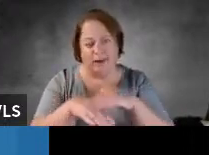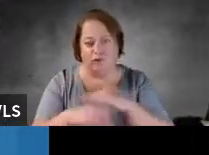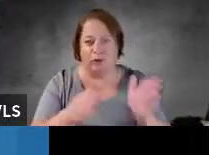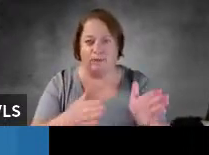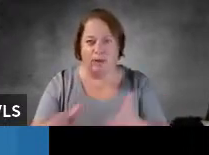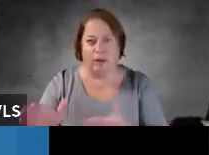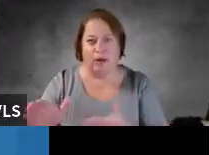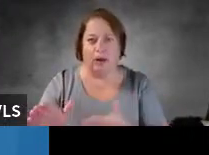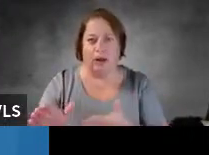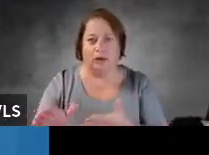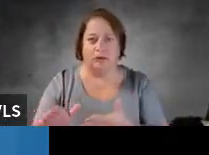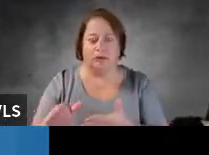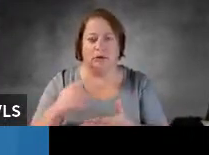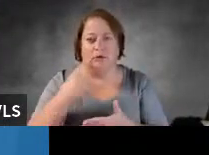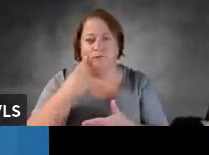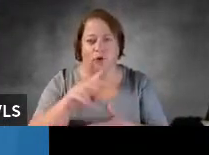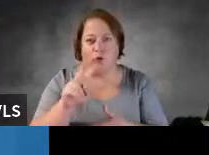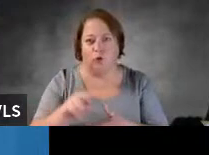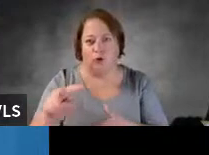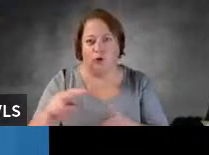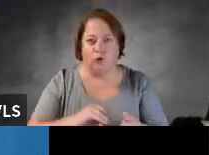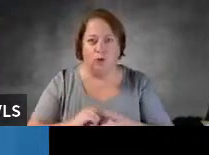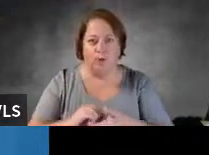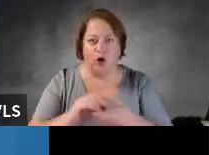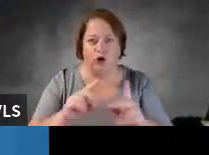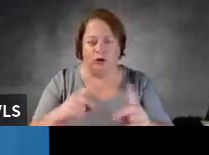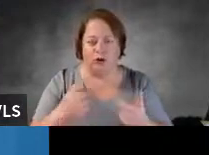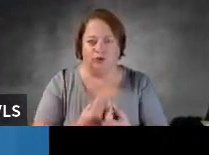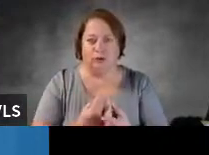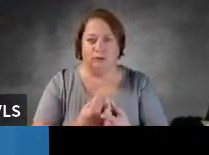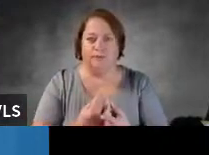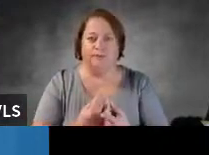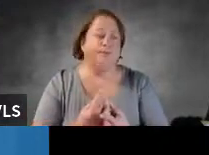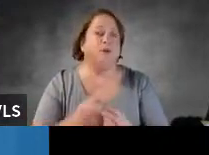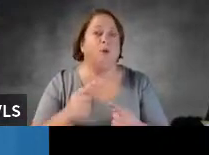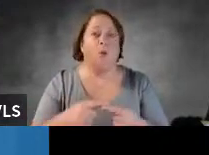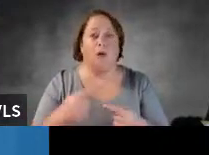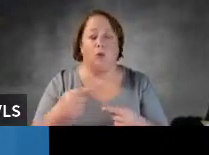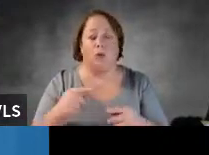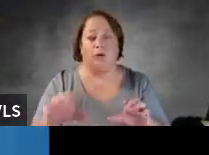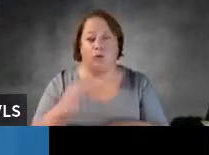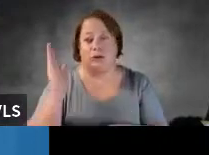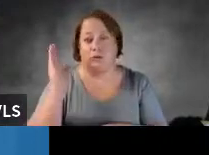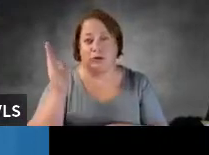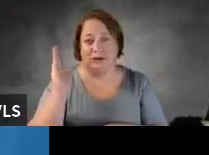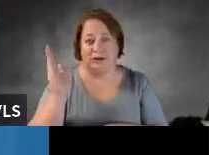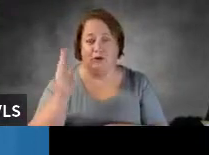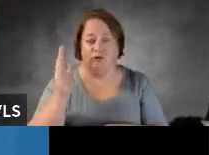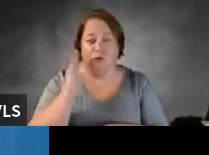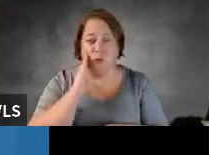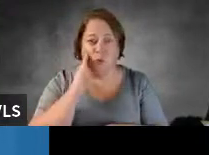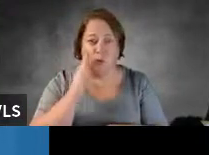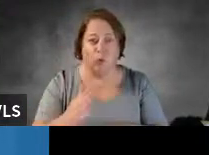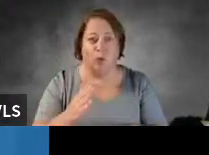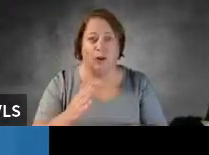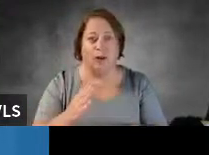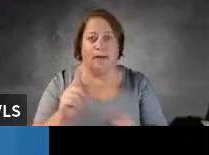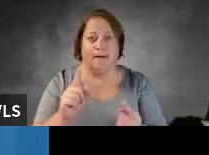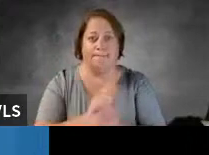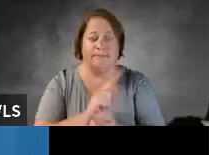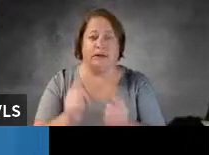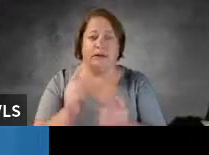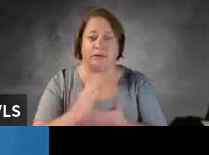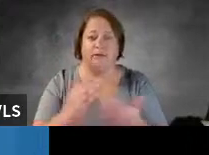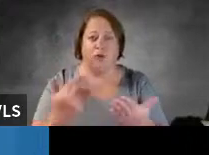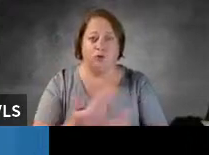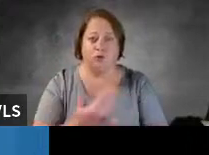our 22 partner districts. As we go through this presentation, you're going to meet some of our new